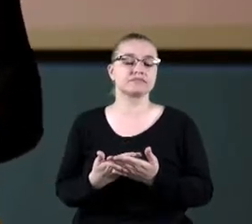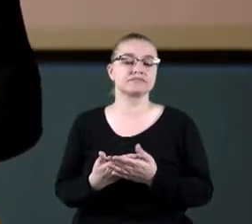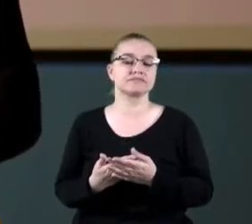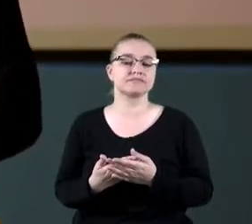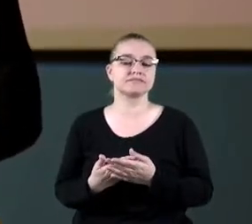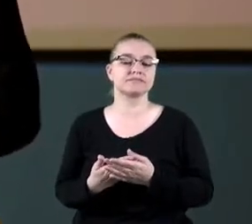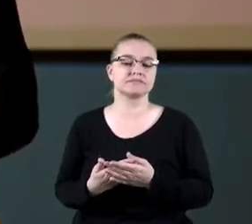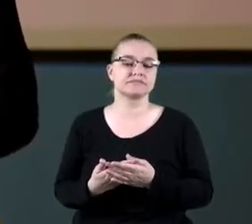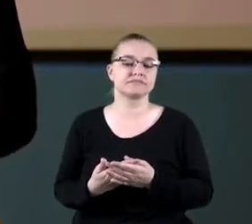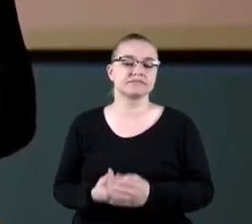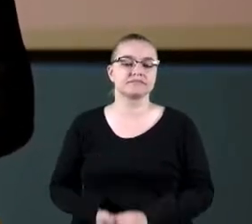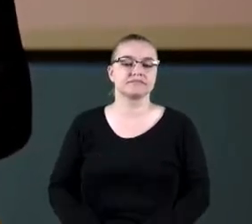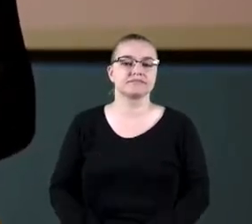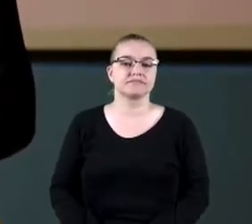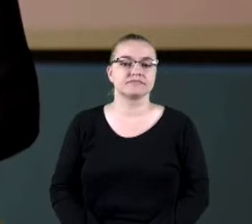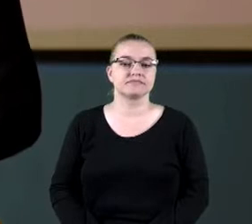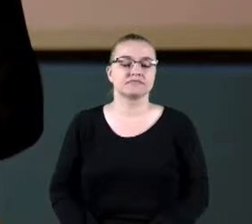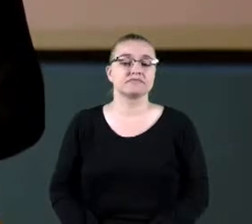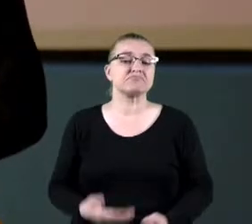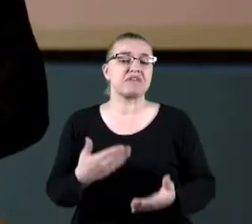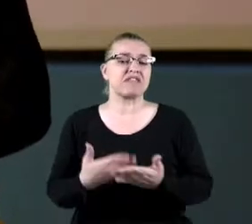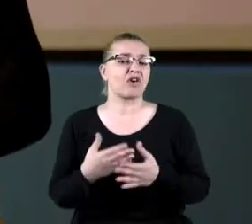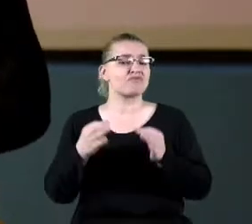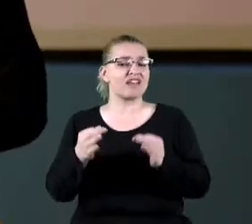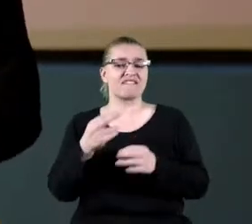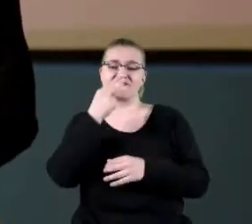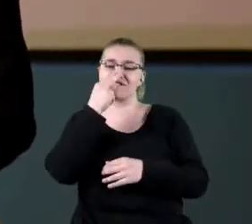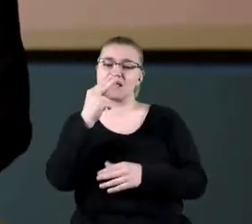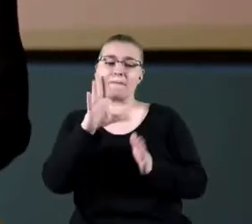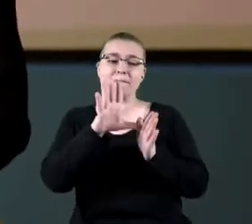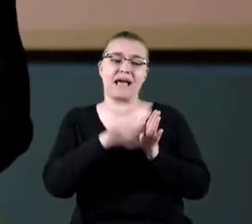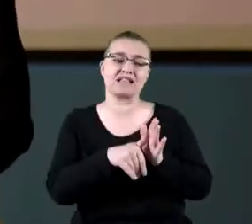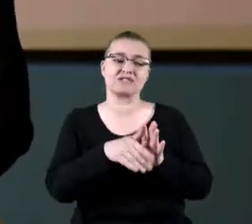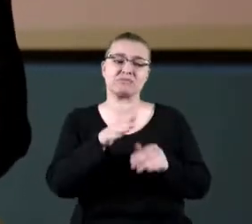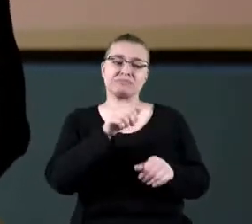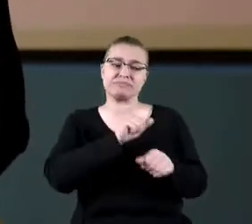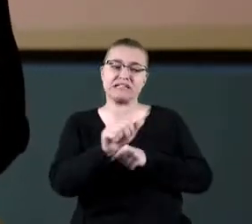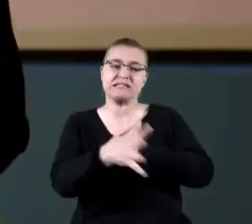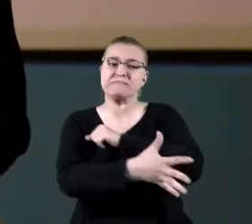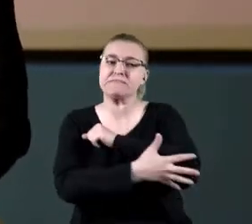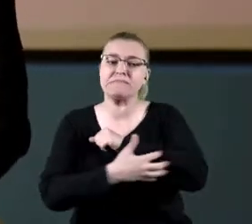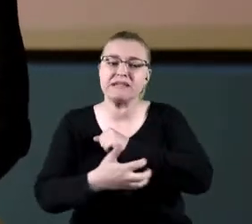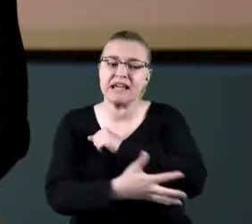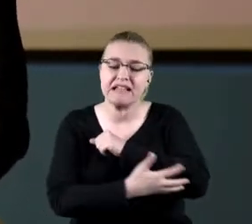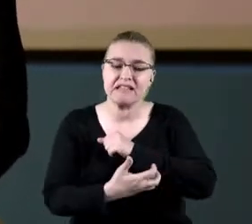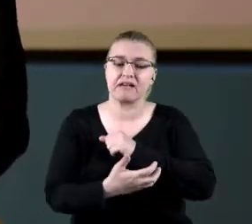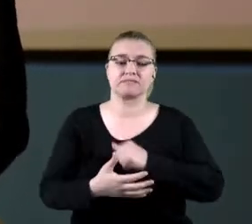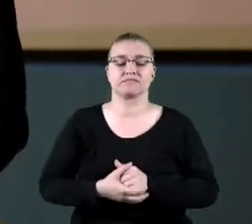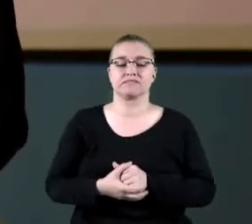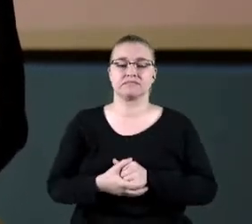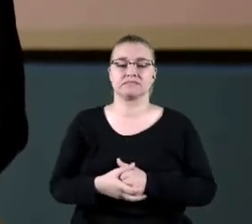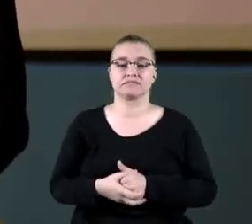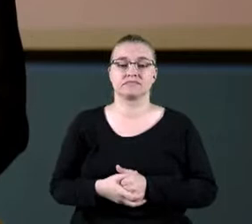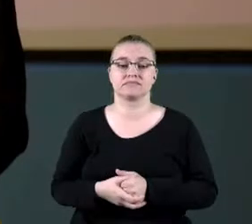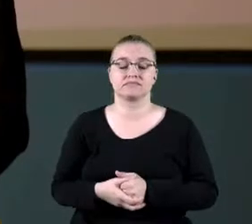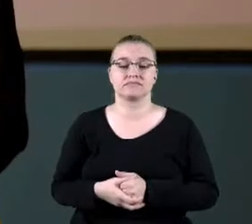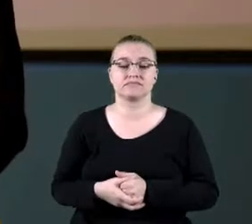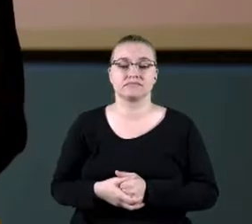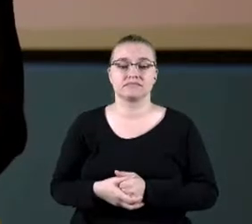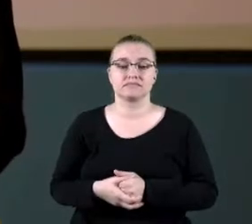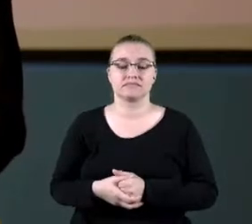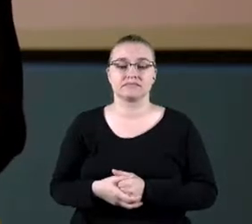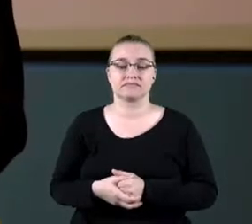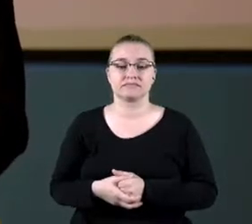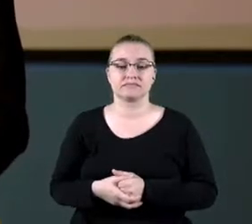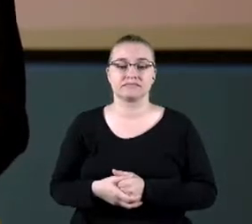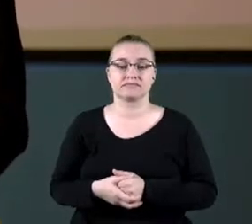basic urban needs in some cases. Above this, mental resistance to change is still a problem in